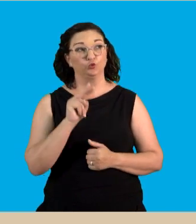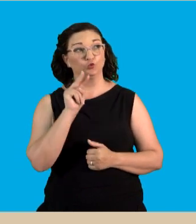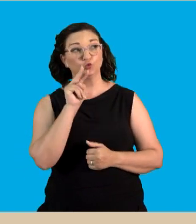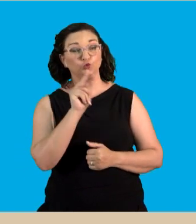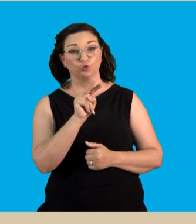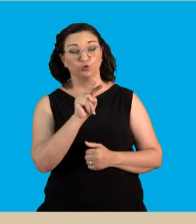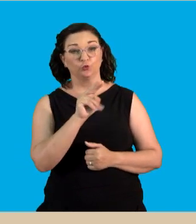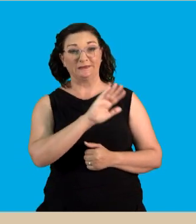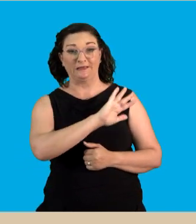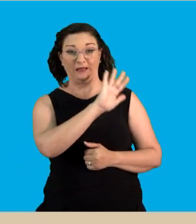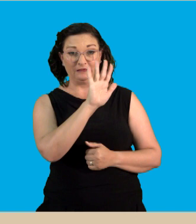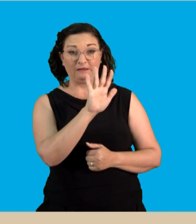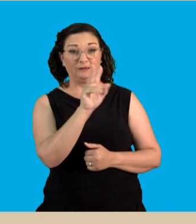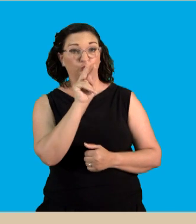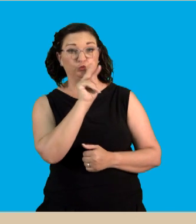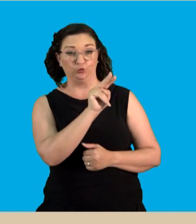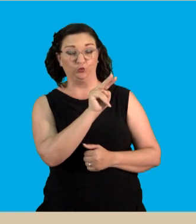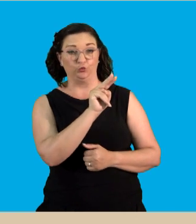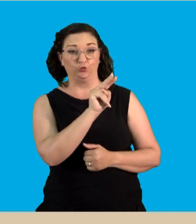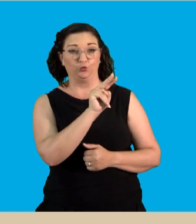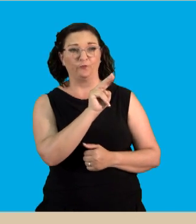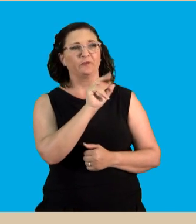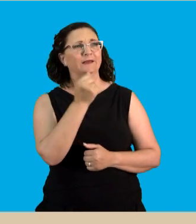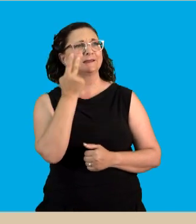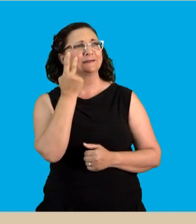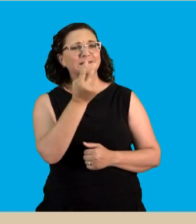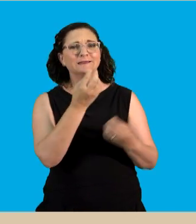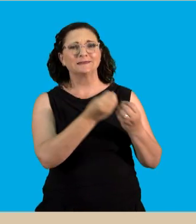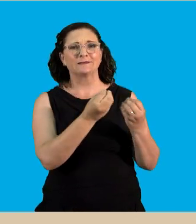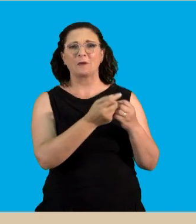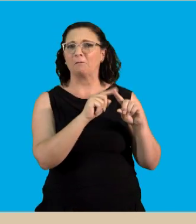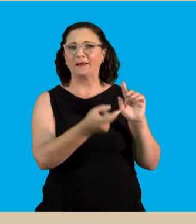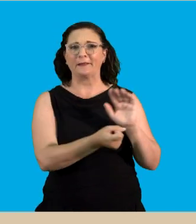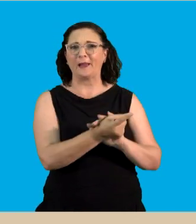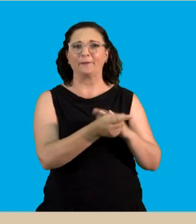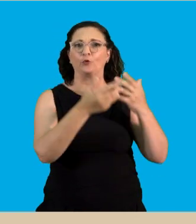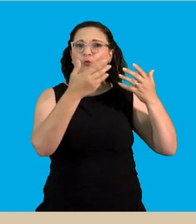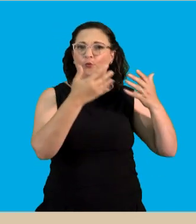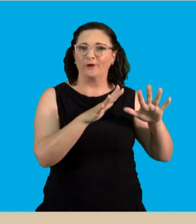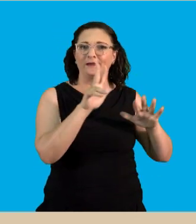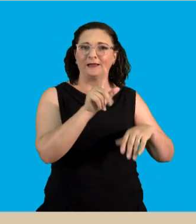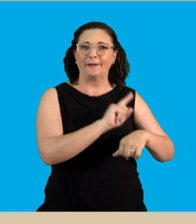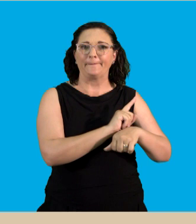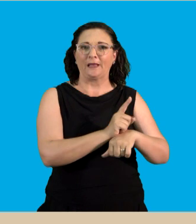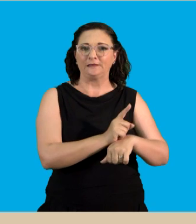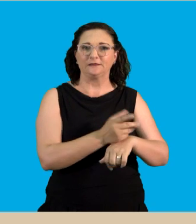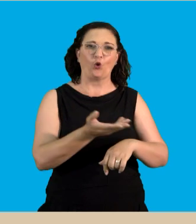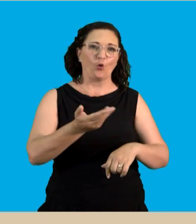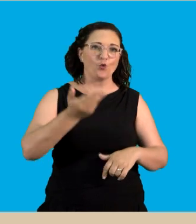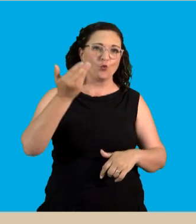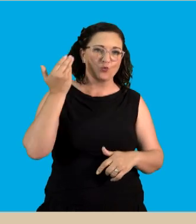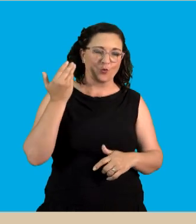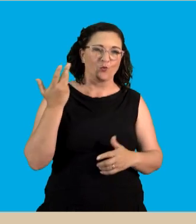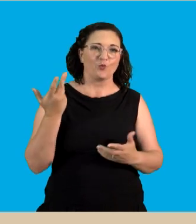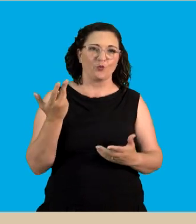That when you look up into the sky, when you see the light, you are seeing something that has happened 8 minutes ago. That